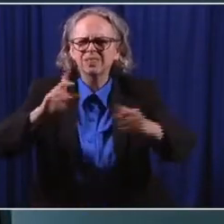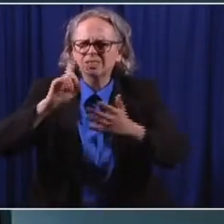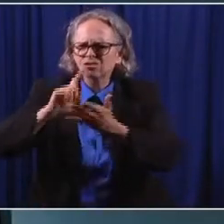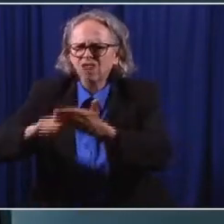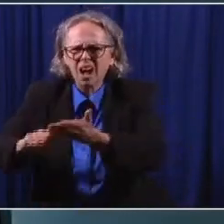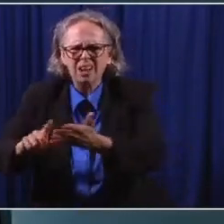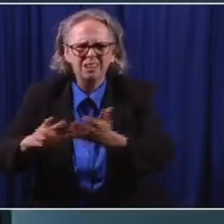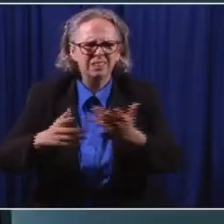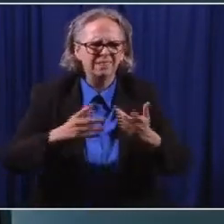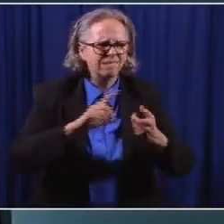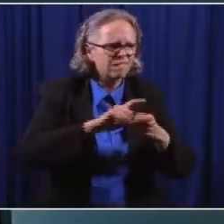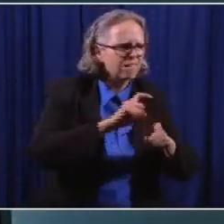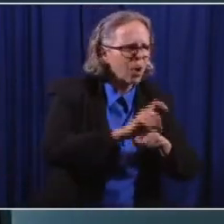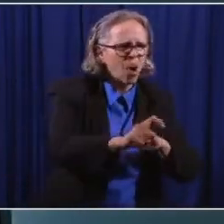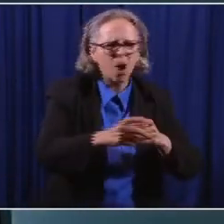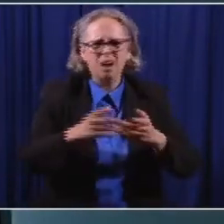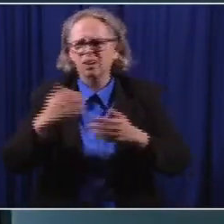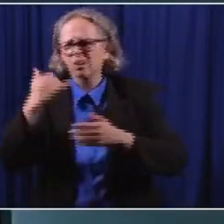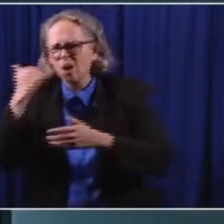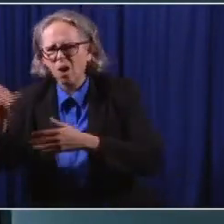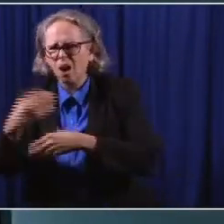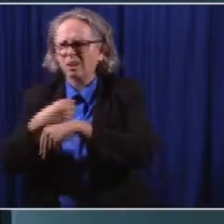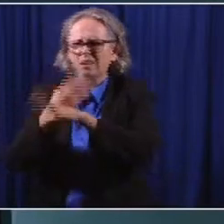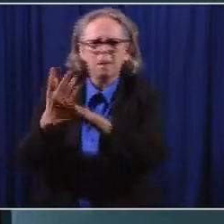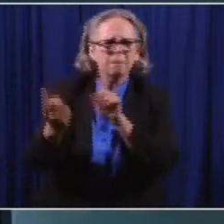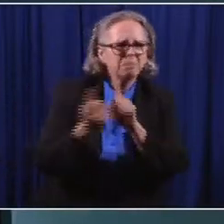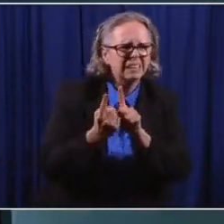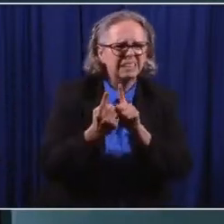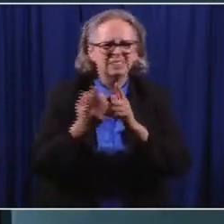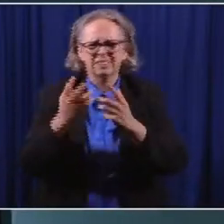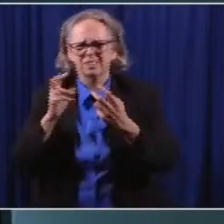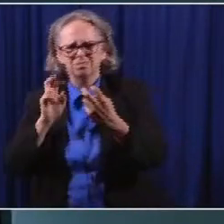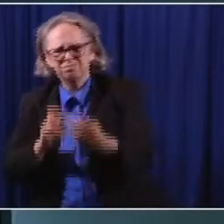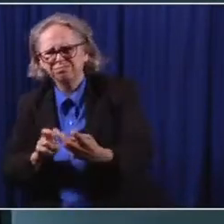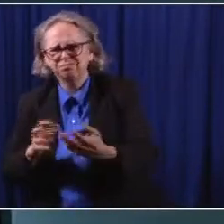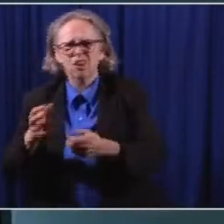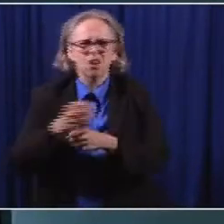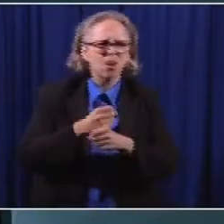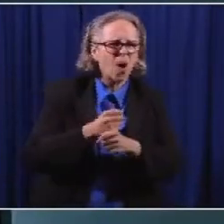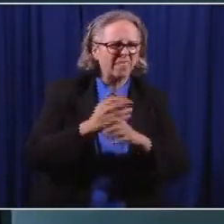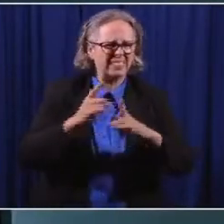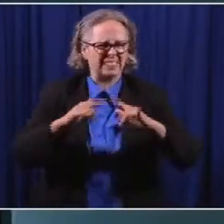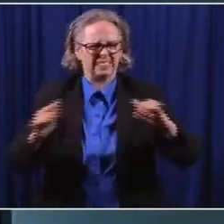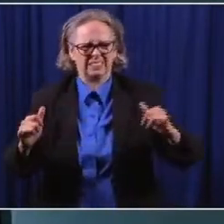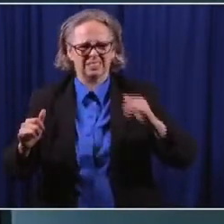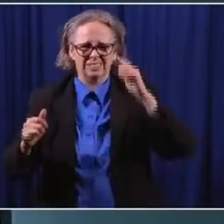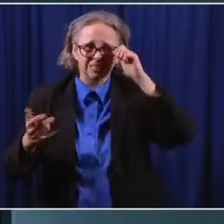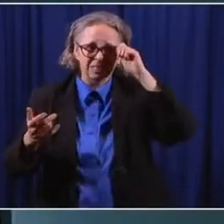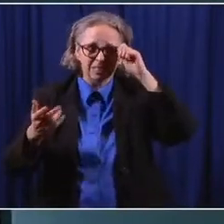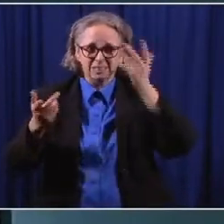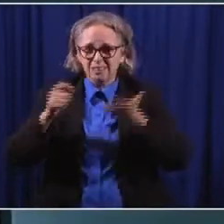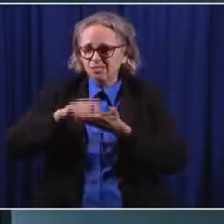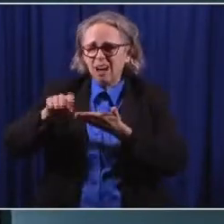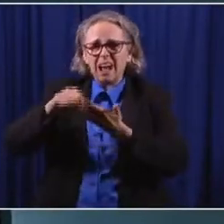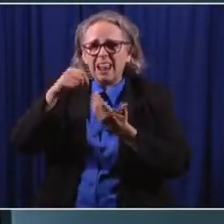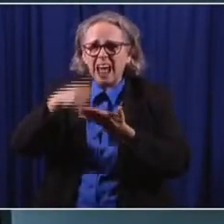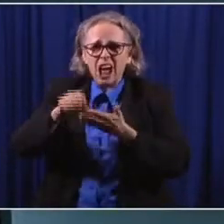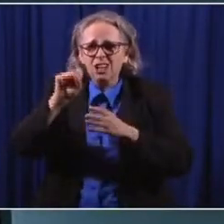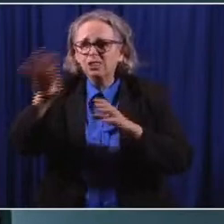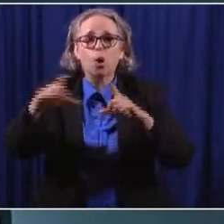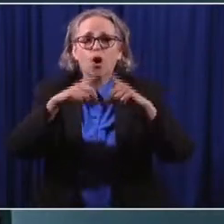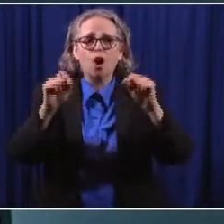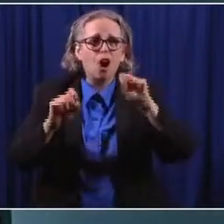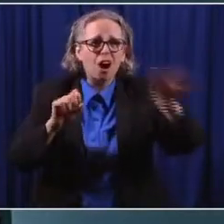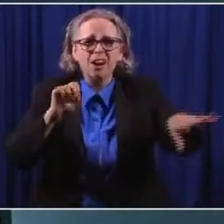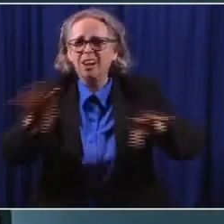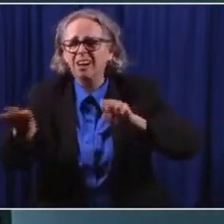at a restaurant or a coffee shop for a socially distanced meal together, a handwritten card. Those are things all of us can be doing to take